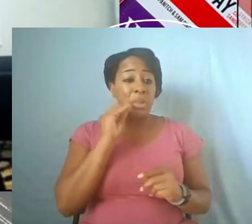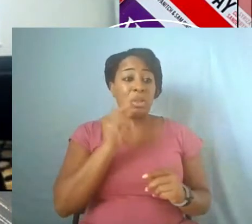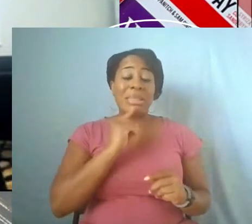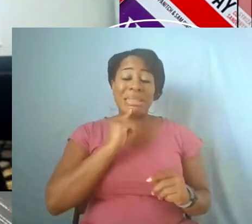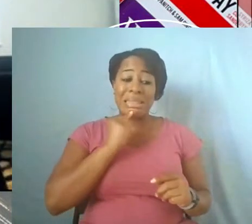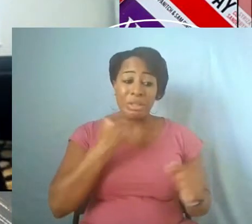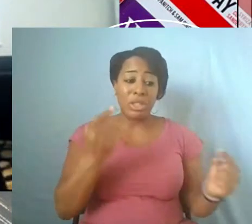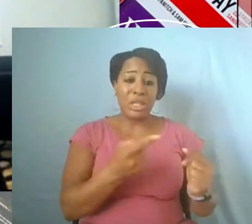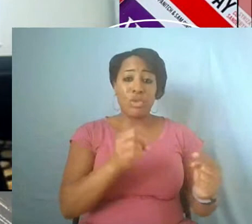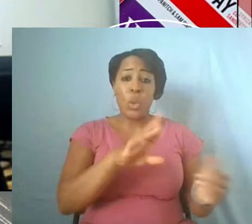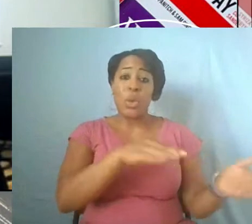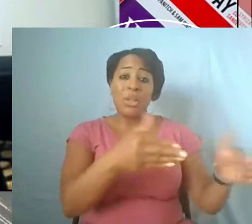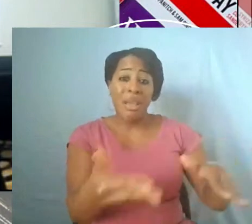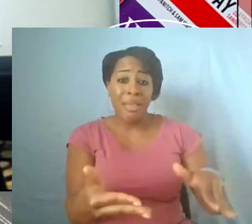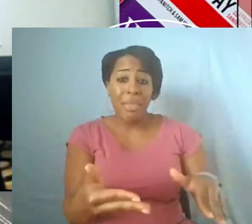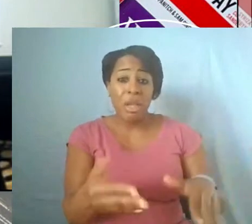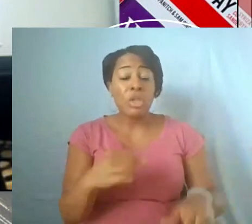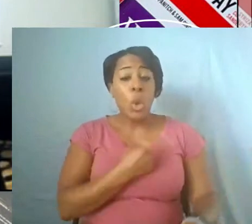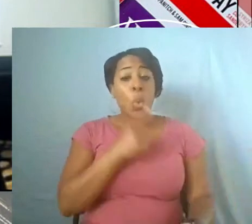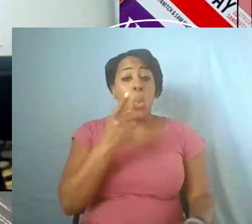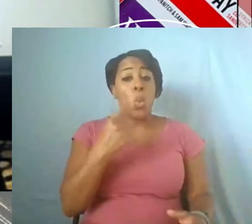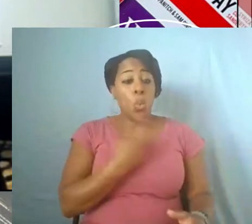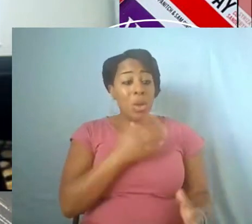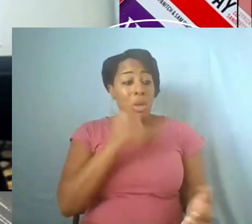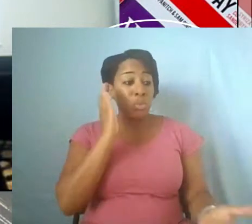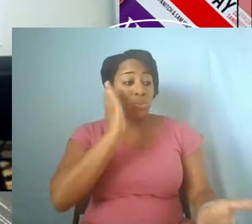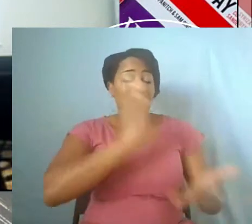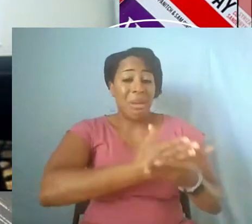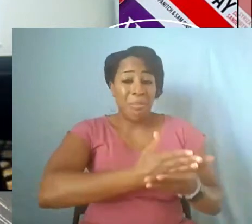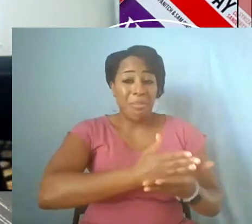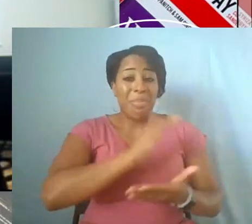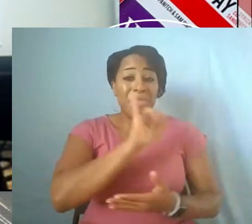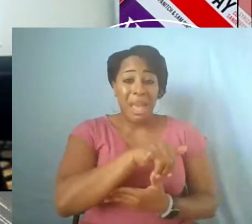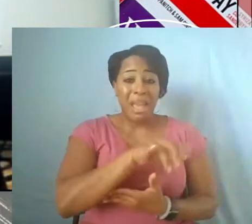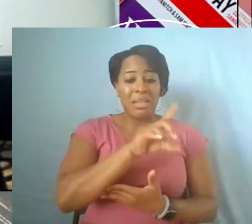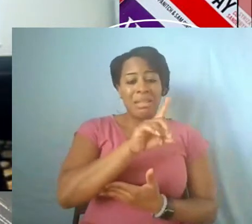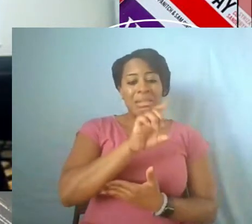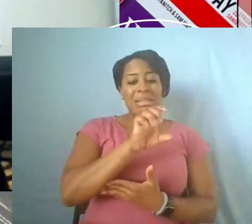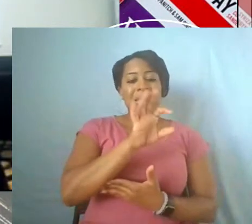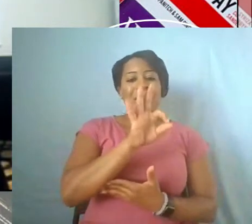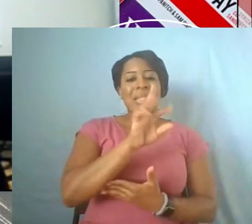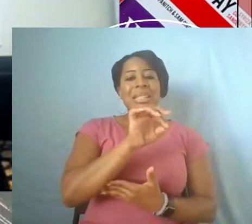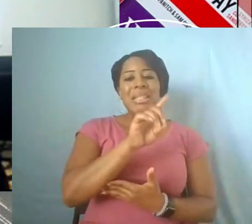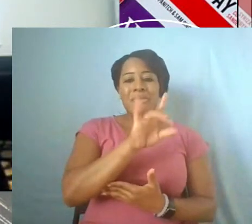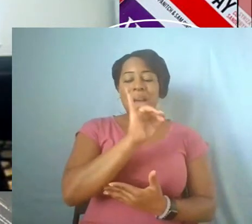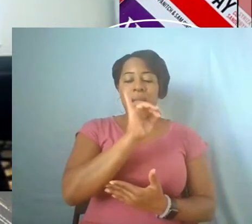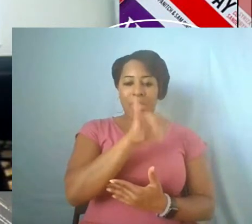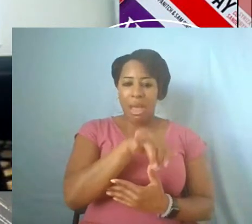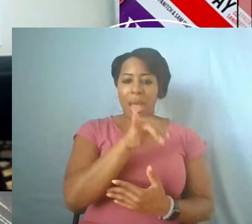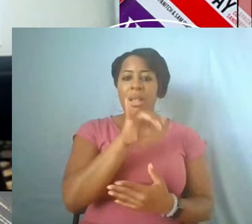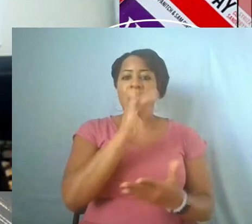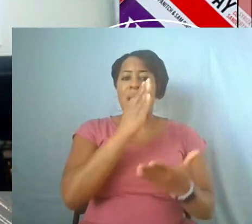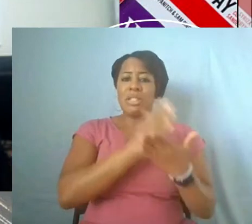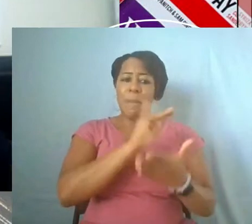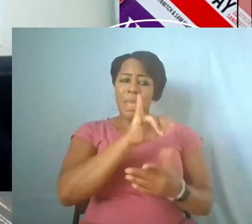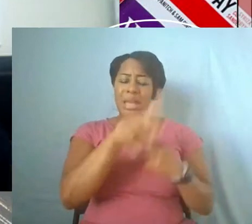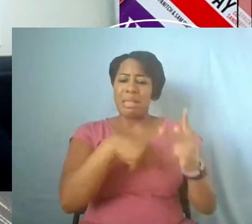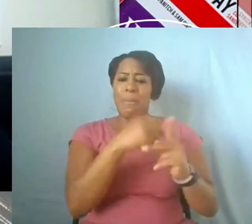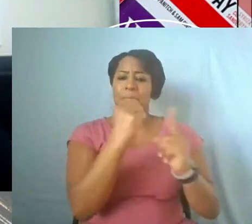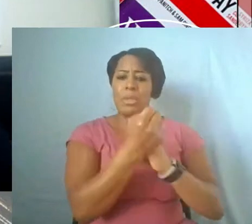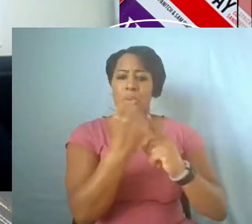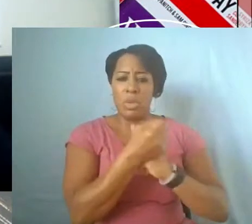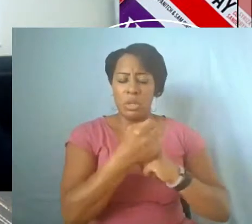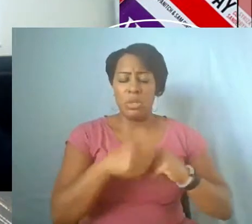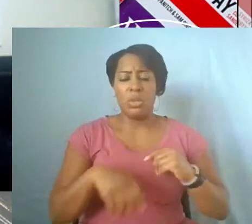reaction. And we want to defund that. We want to defund those type of situations. And when we see that police